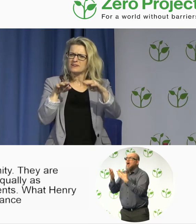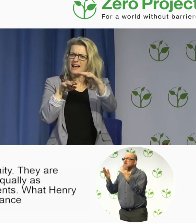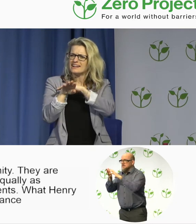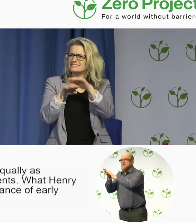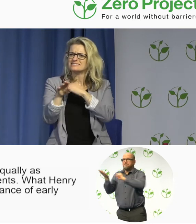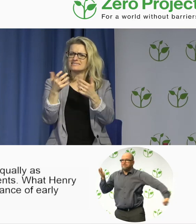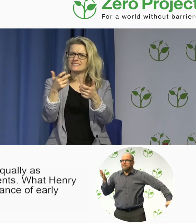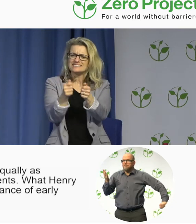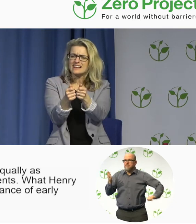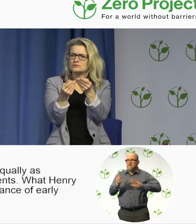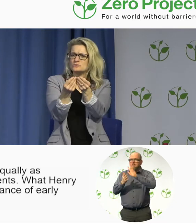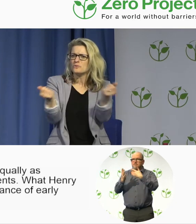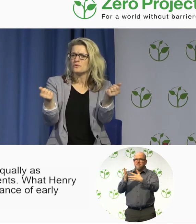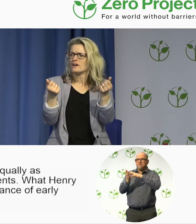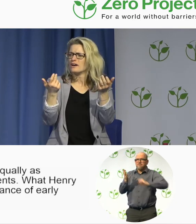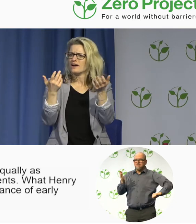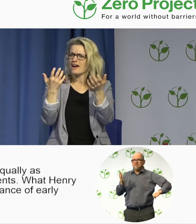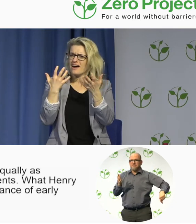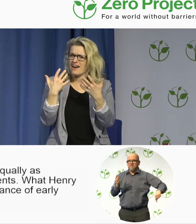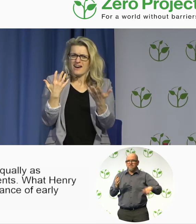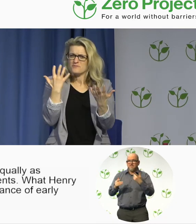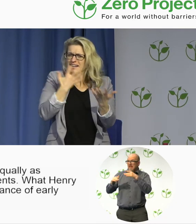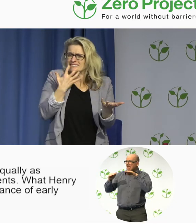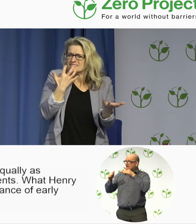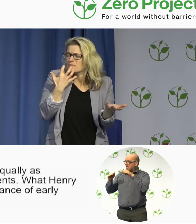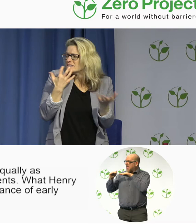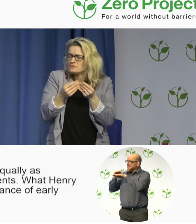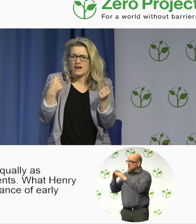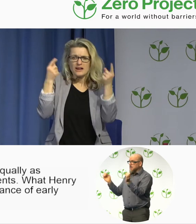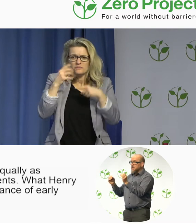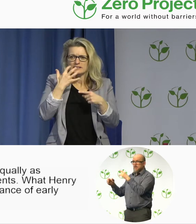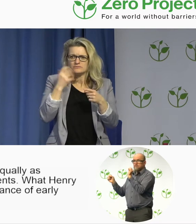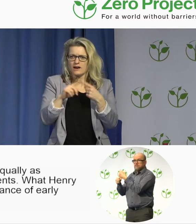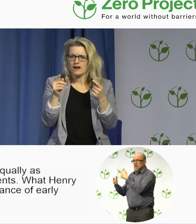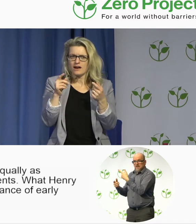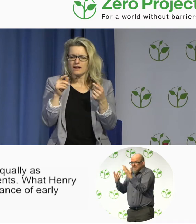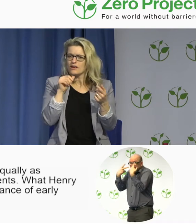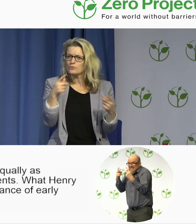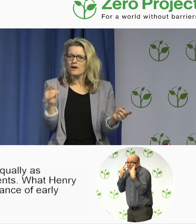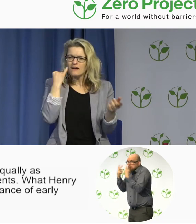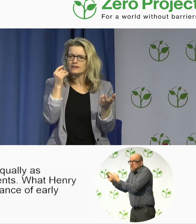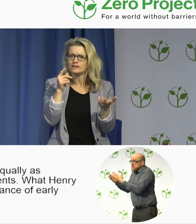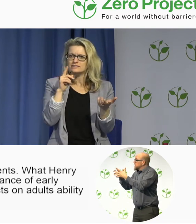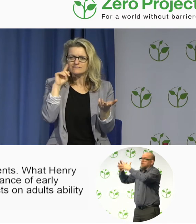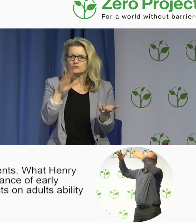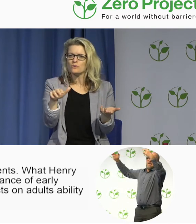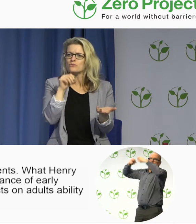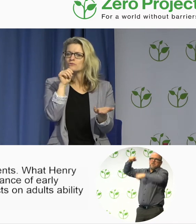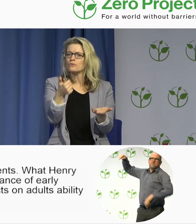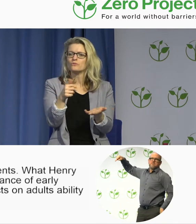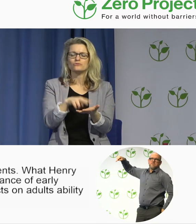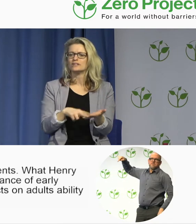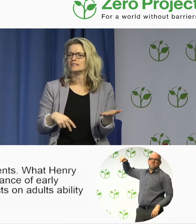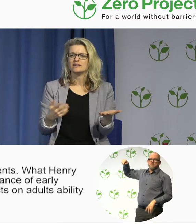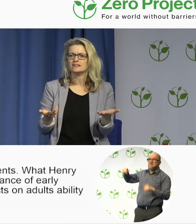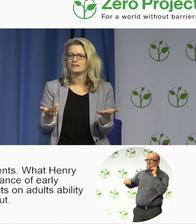the importance of early literacy and education being accessible. It impacts adults' ability later in life to use solutions